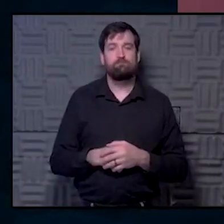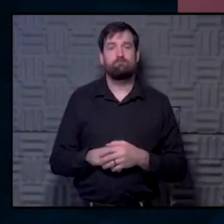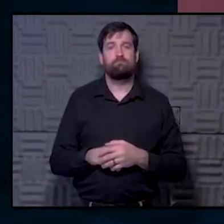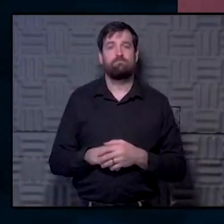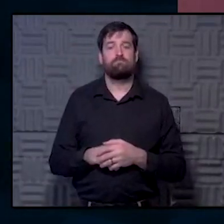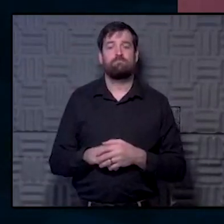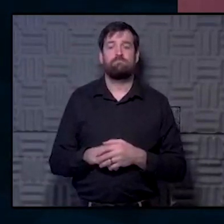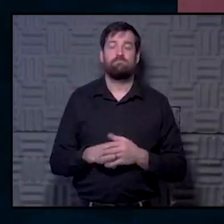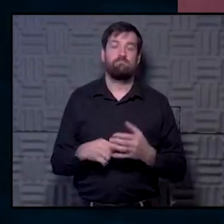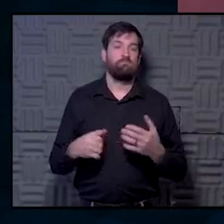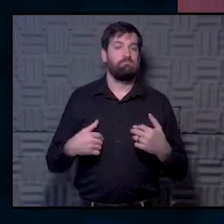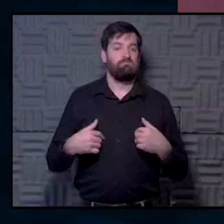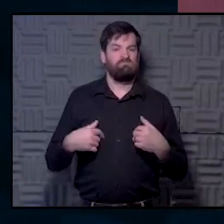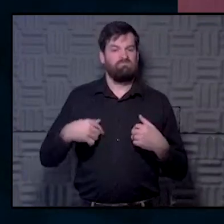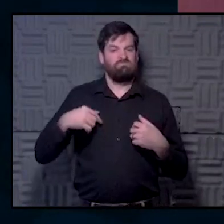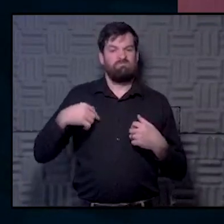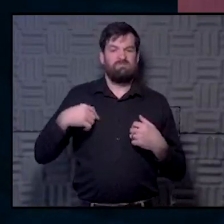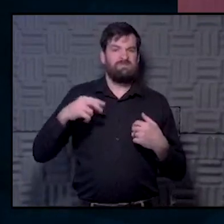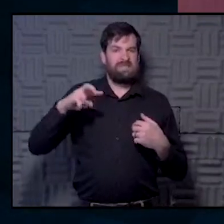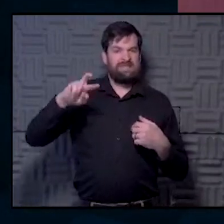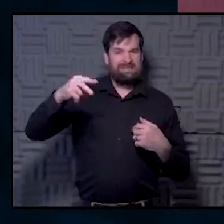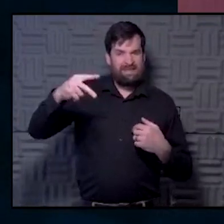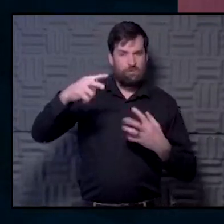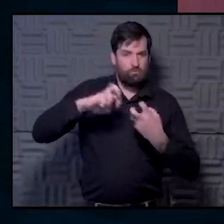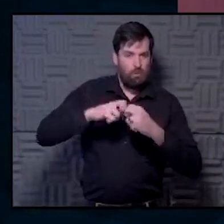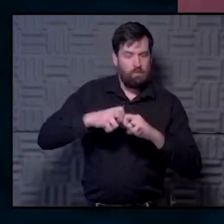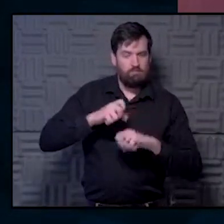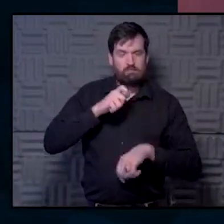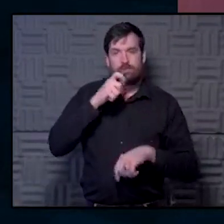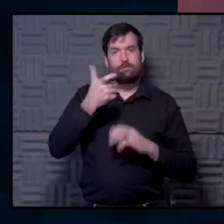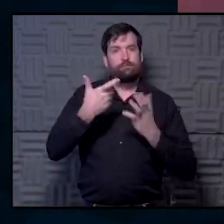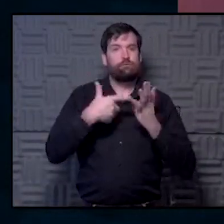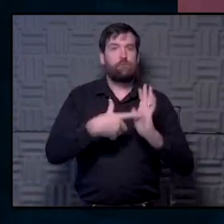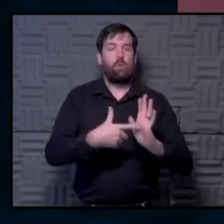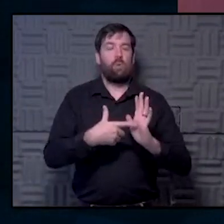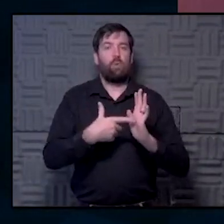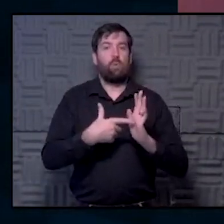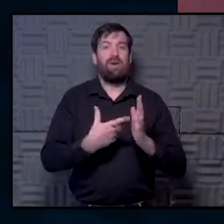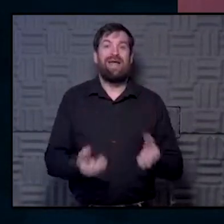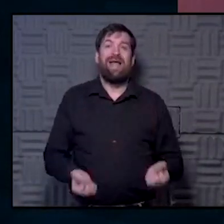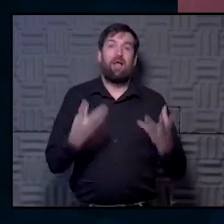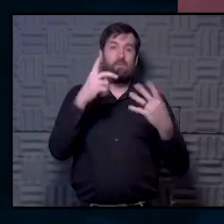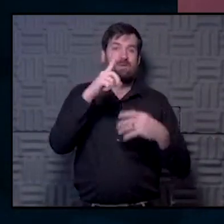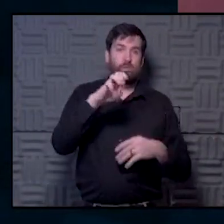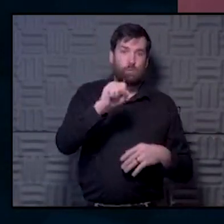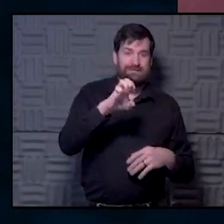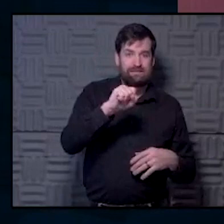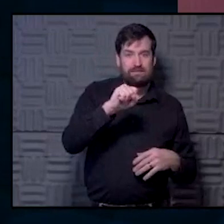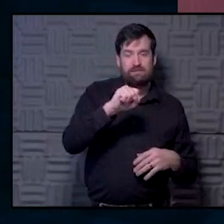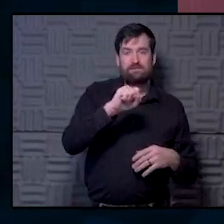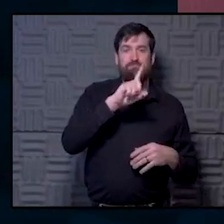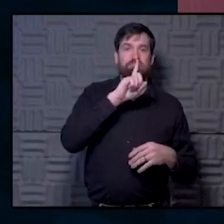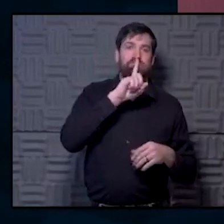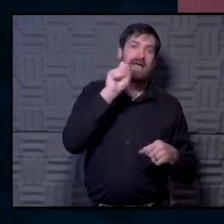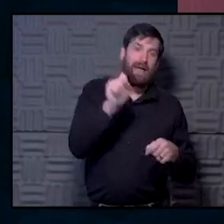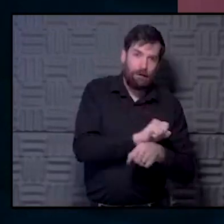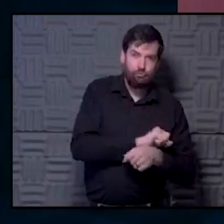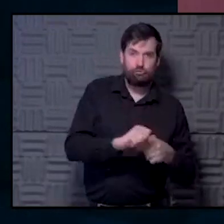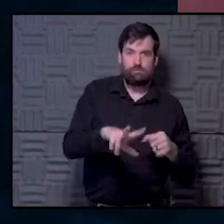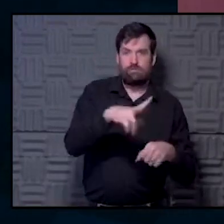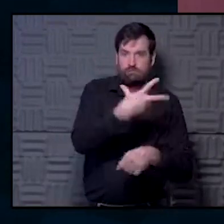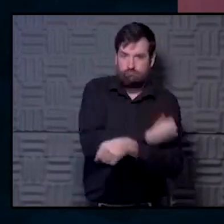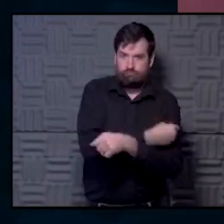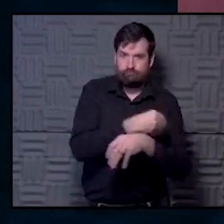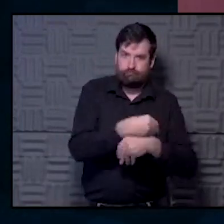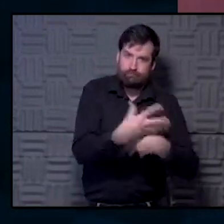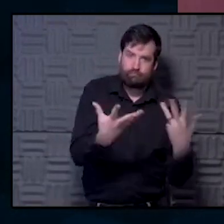being sort of a secondary problem. It doesn't really reflect the number of doses that are actually administered